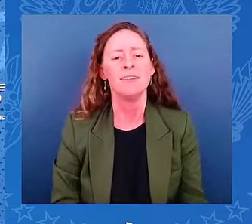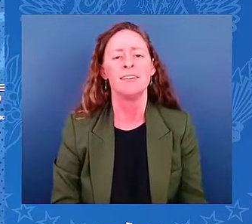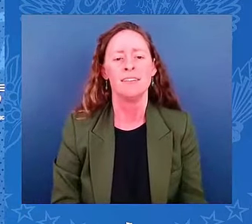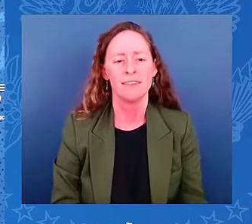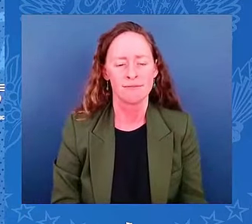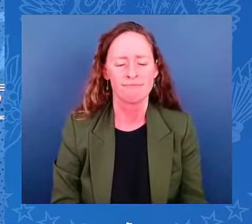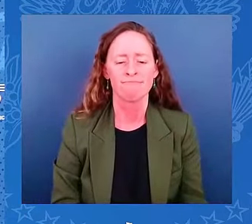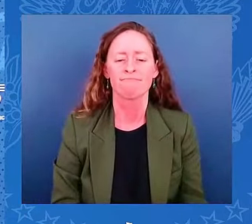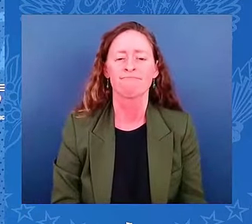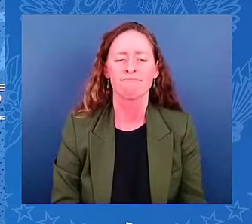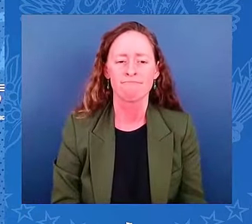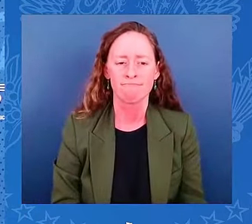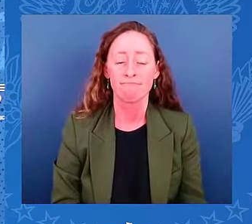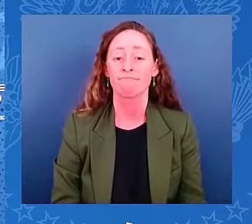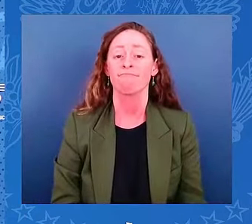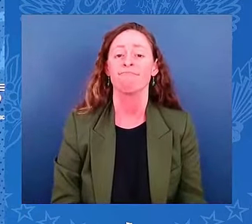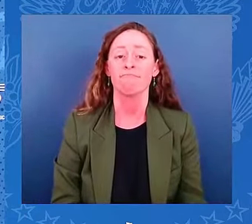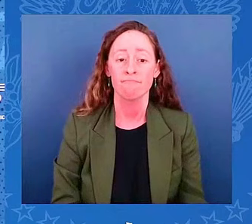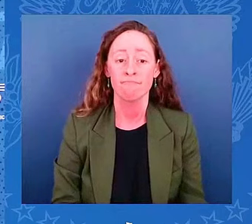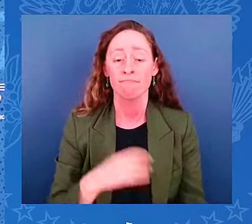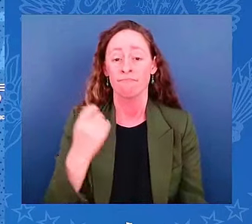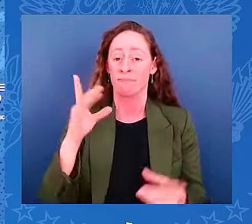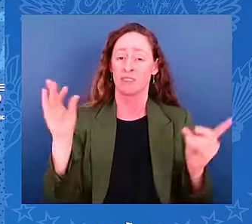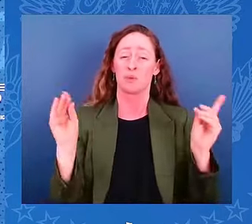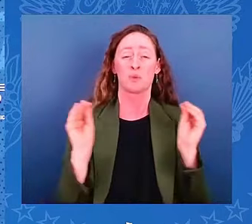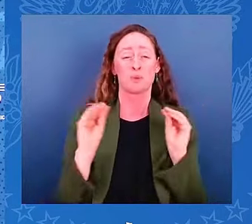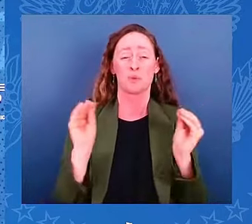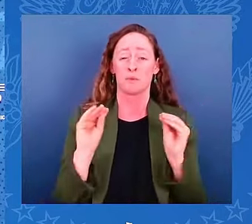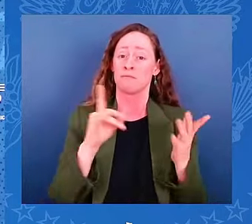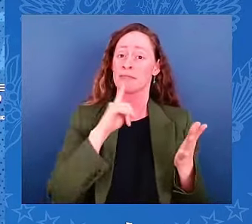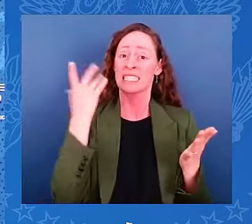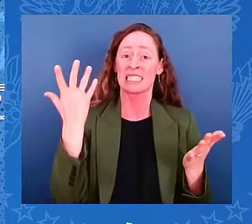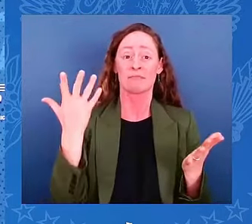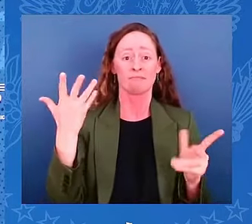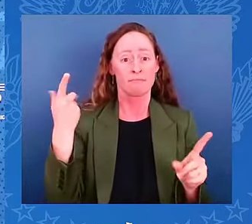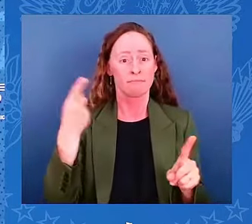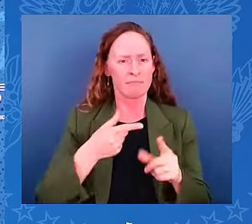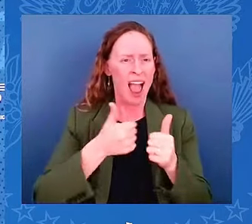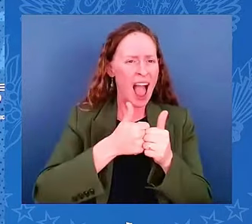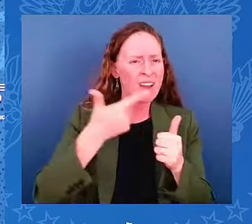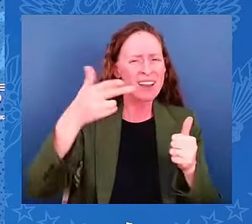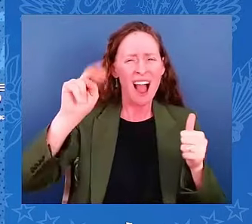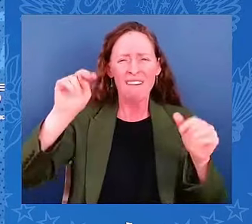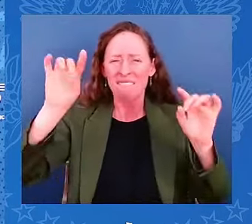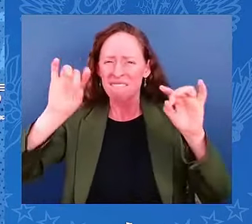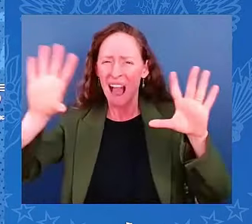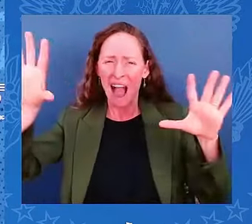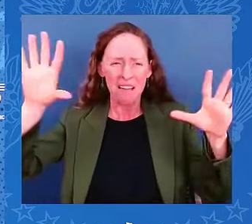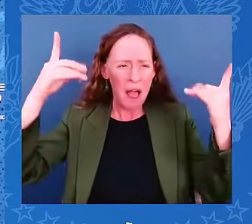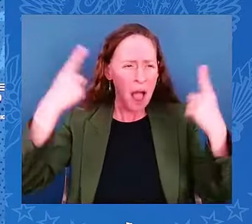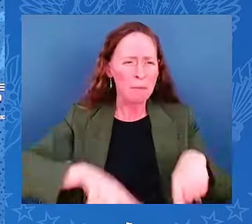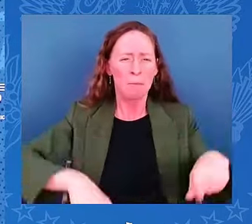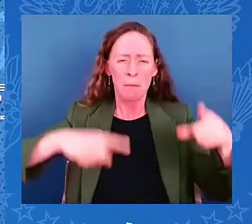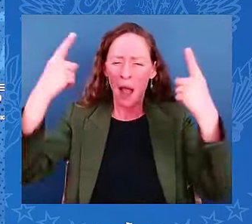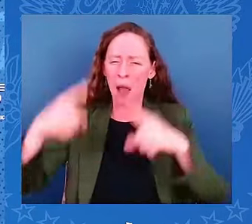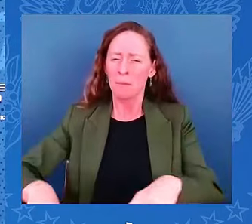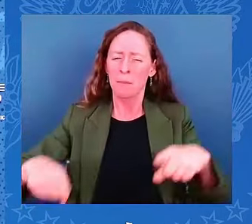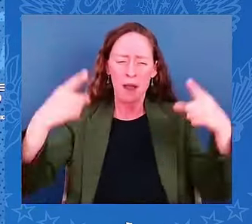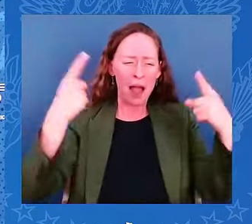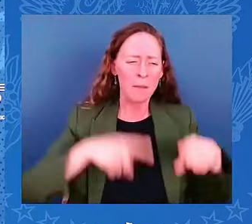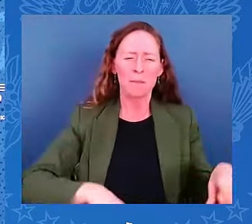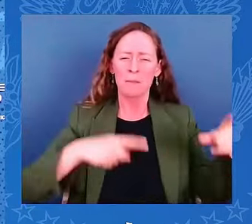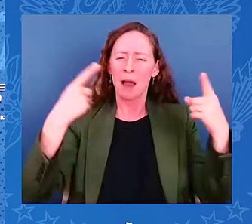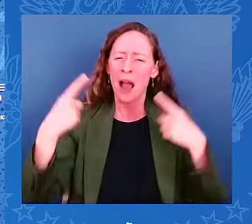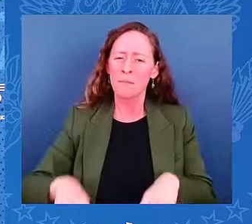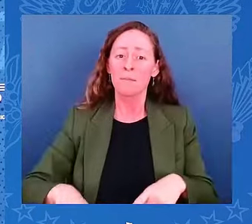no single action can solve the entirety of the gun violence epidemic, but together, our efforts, your efforts, are saving lives. You